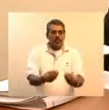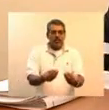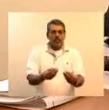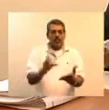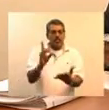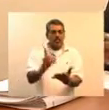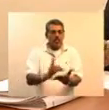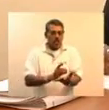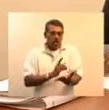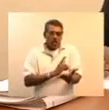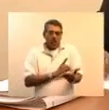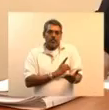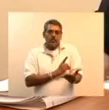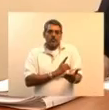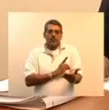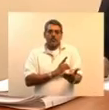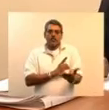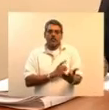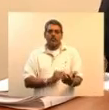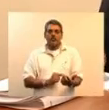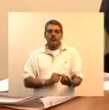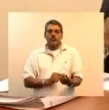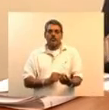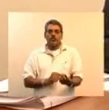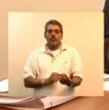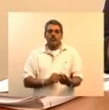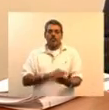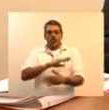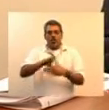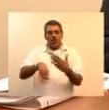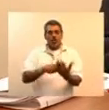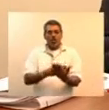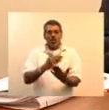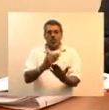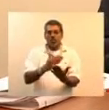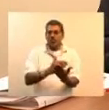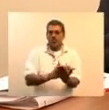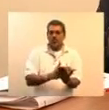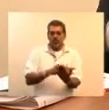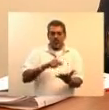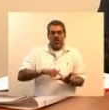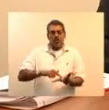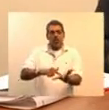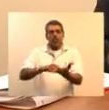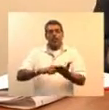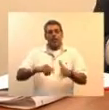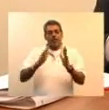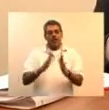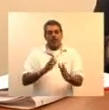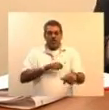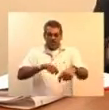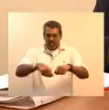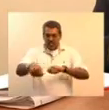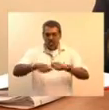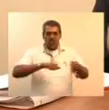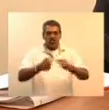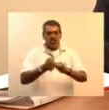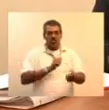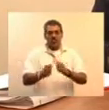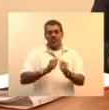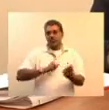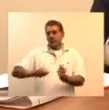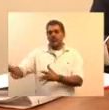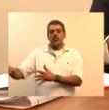documents provided to the mediator will be returned to you when the mediation is completed. Similarly,